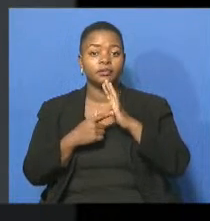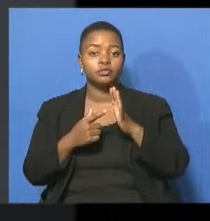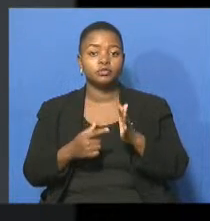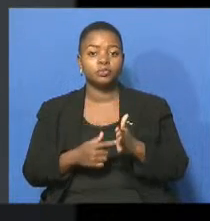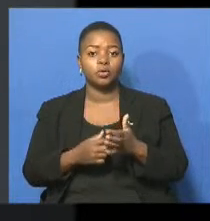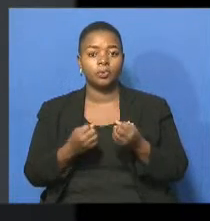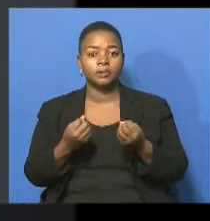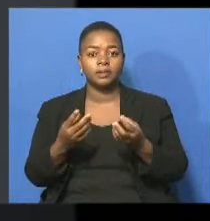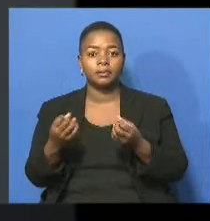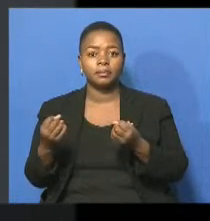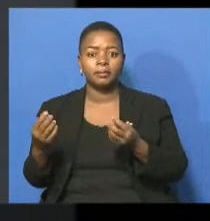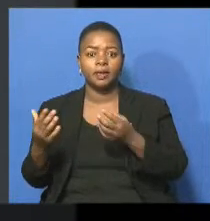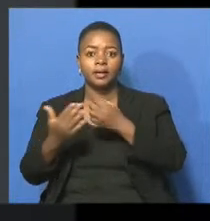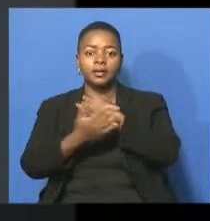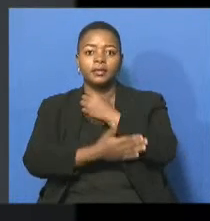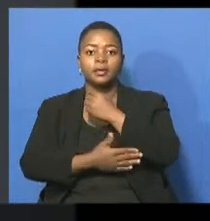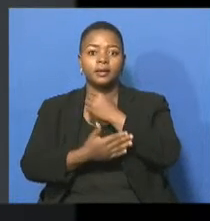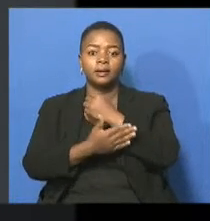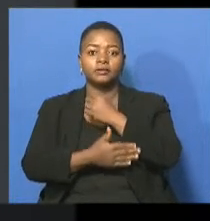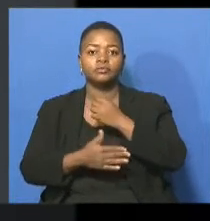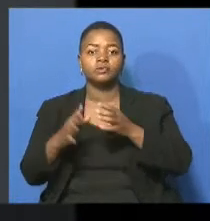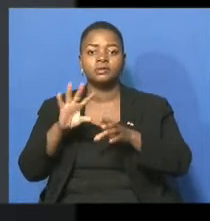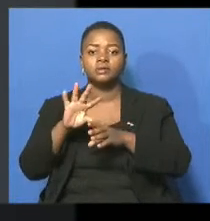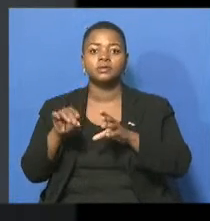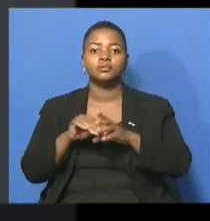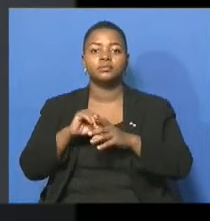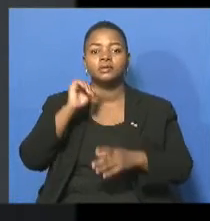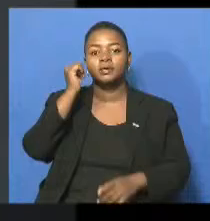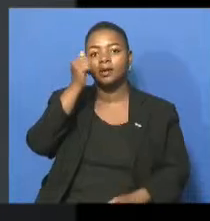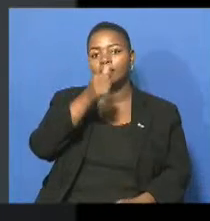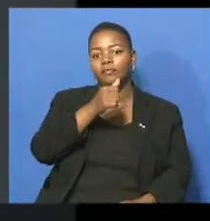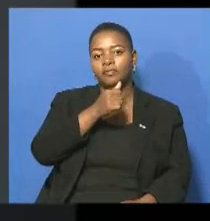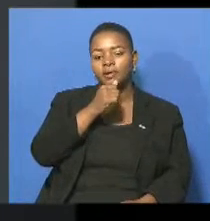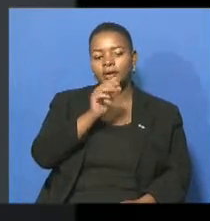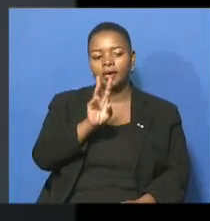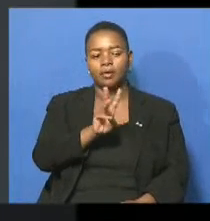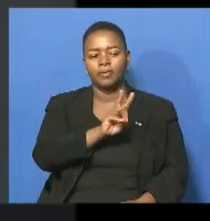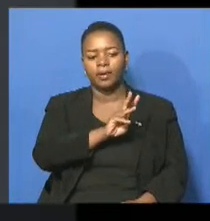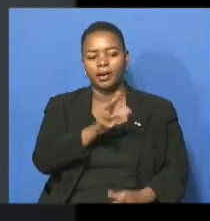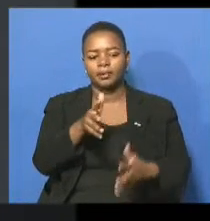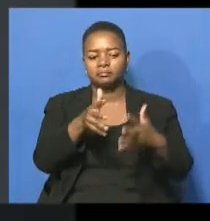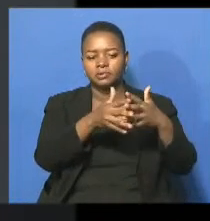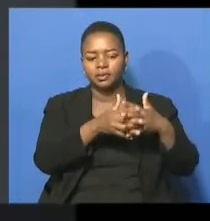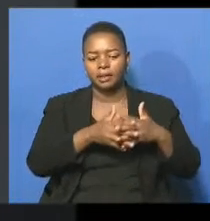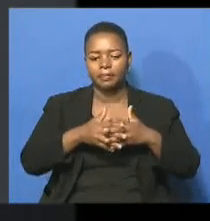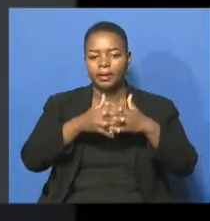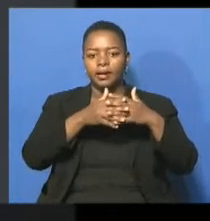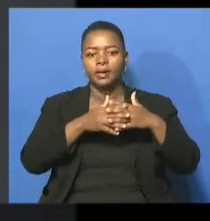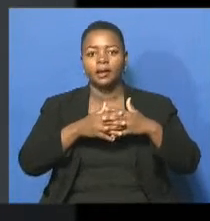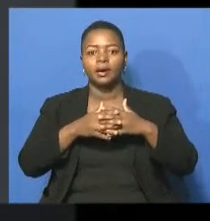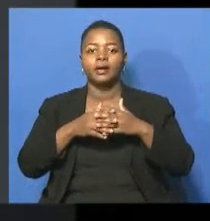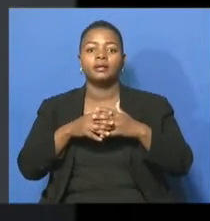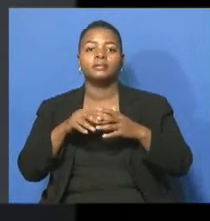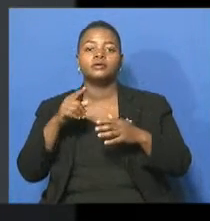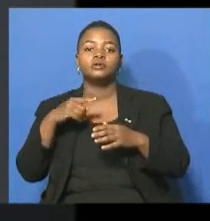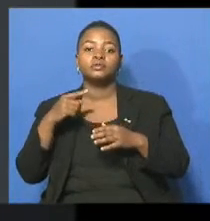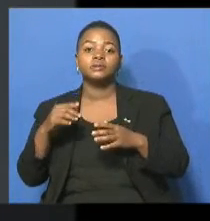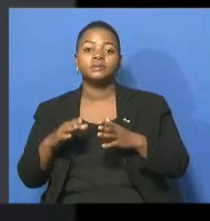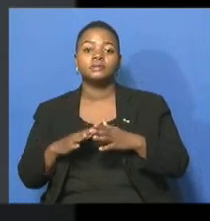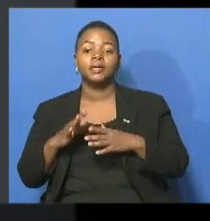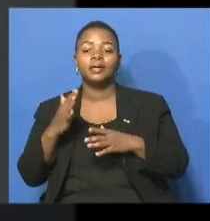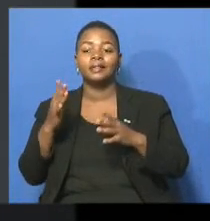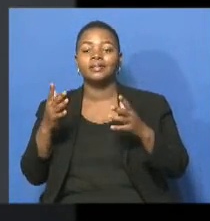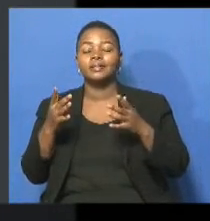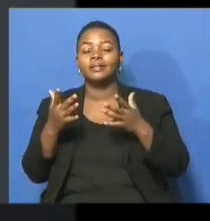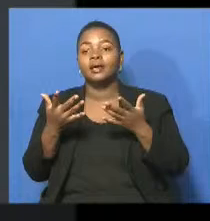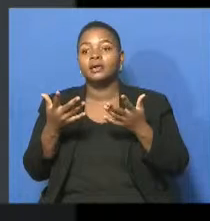multiple countries, including in Africa, in the West, in the Americas. that the attributable